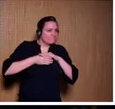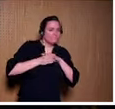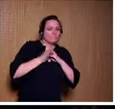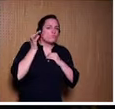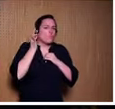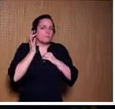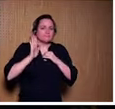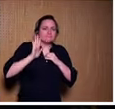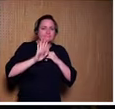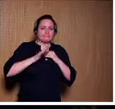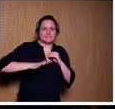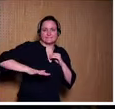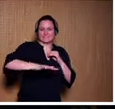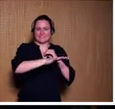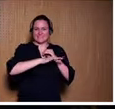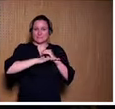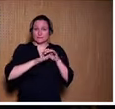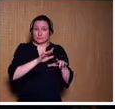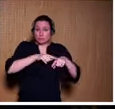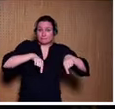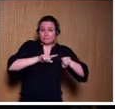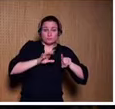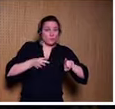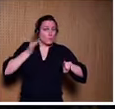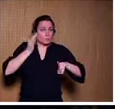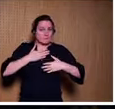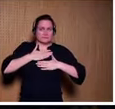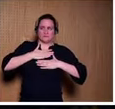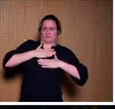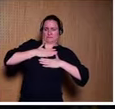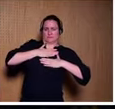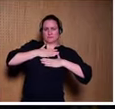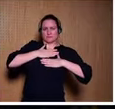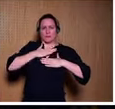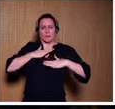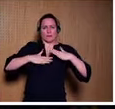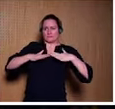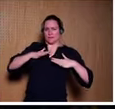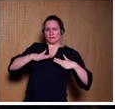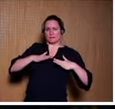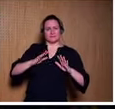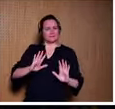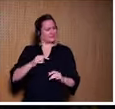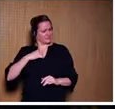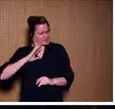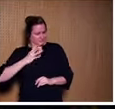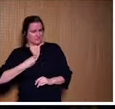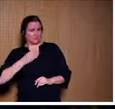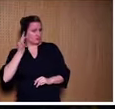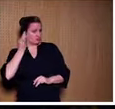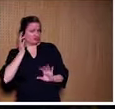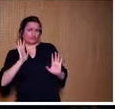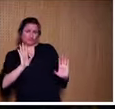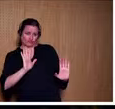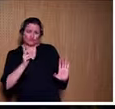that is understandable, but it's instrumentalized. For trans people, this means patriarchy fucks us over twice, and sorry for the